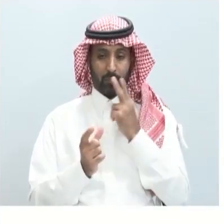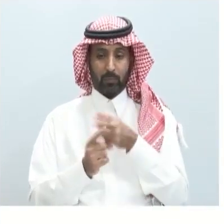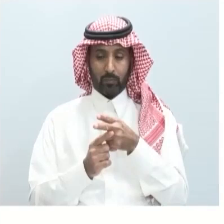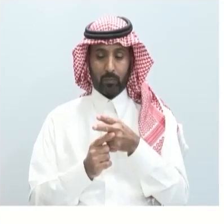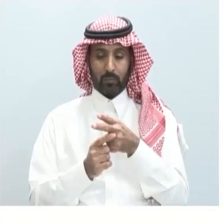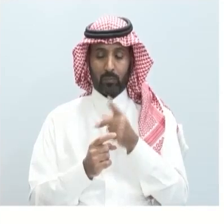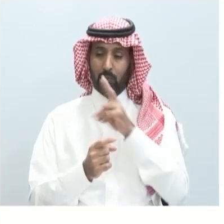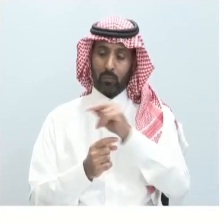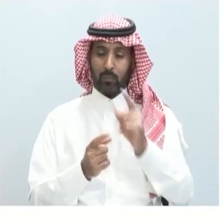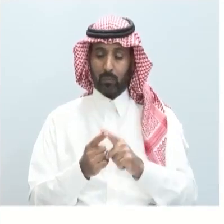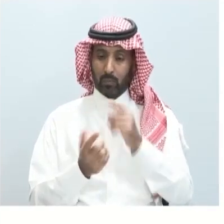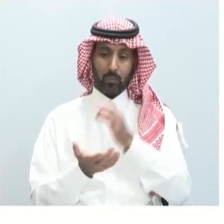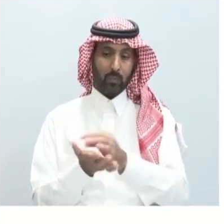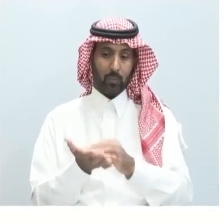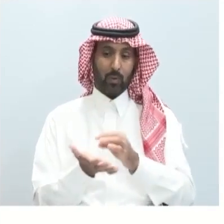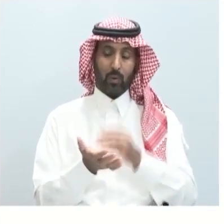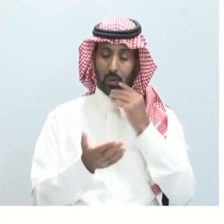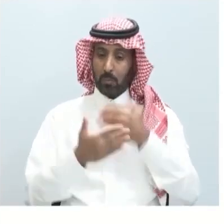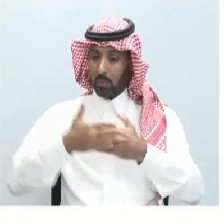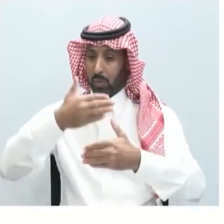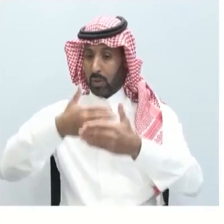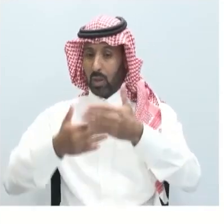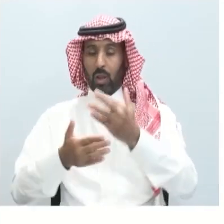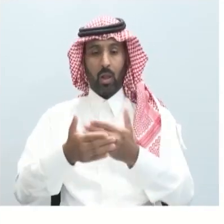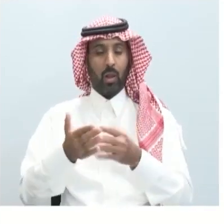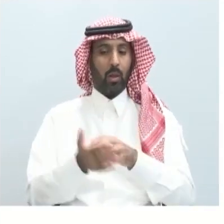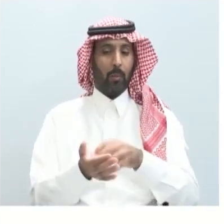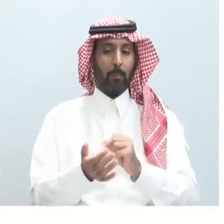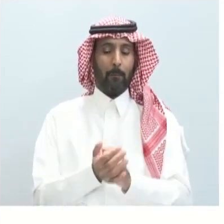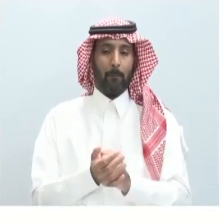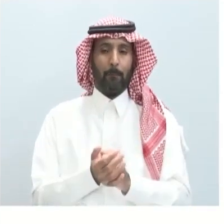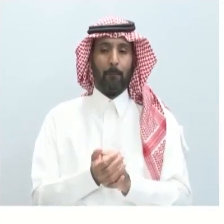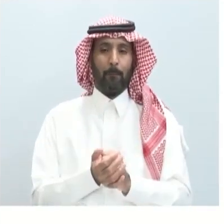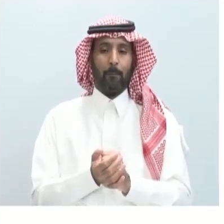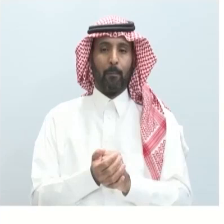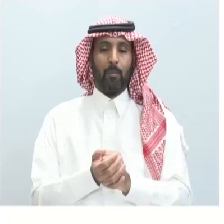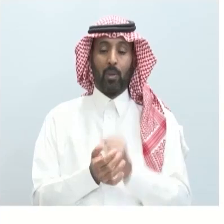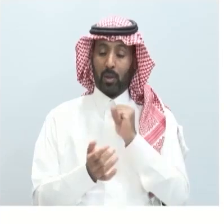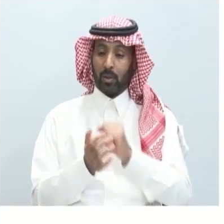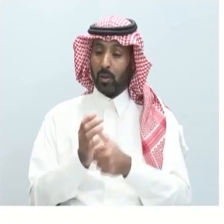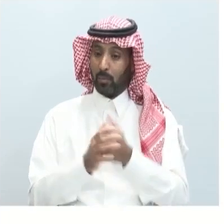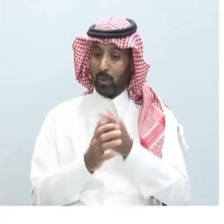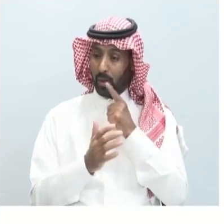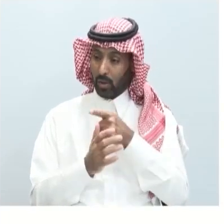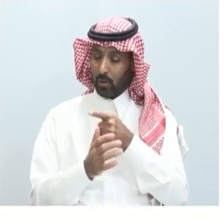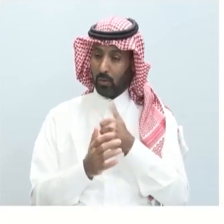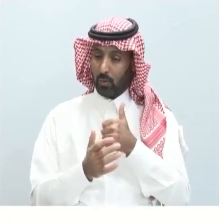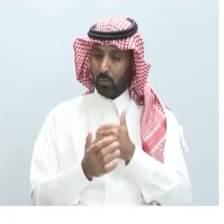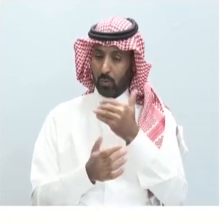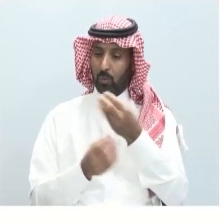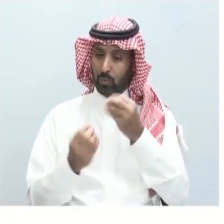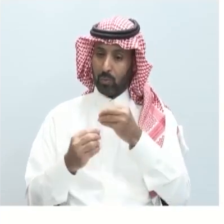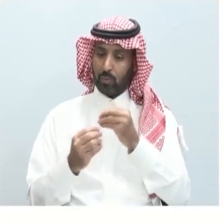some examples which areas might develop? So potential, what kind of potential if you look for it in